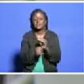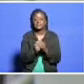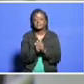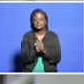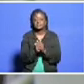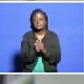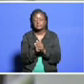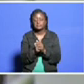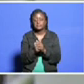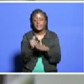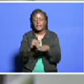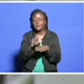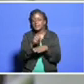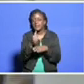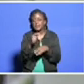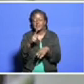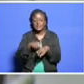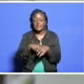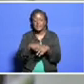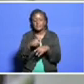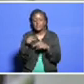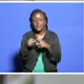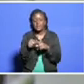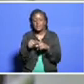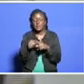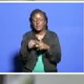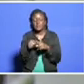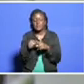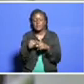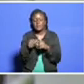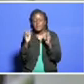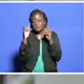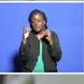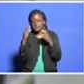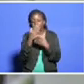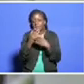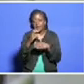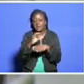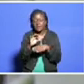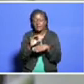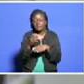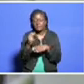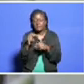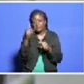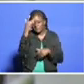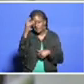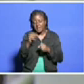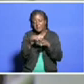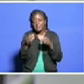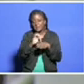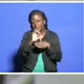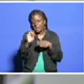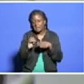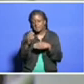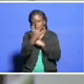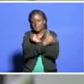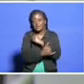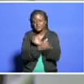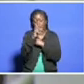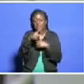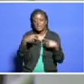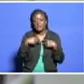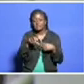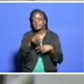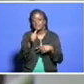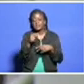the emergency phase of the pandemic ends, the country should have another national tribute to celebrate